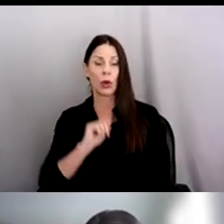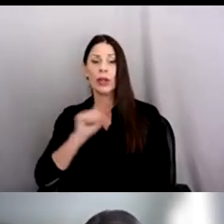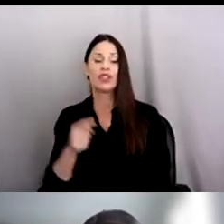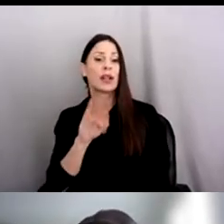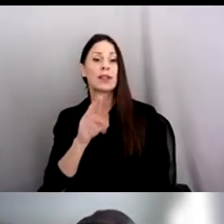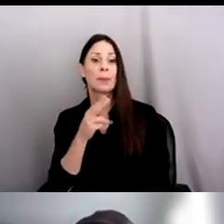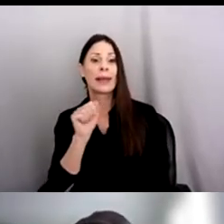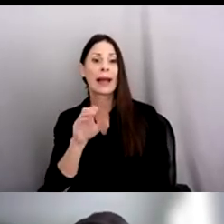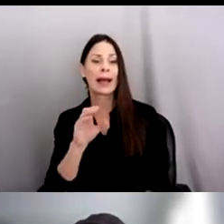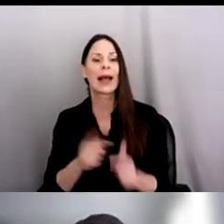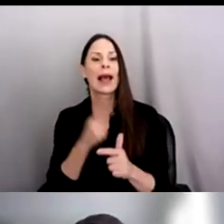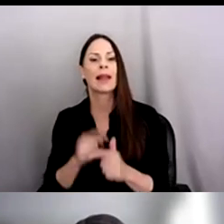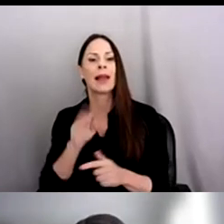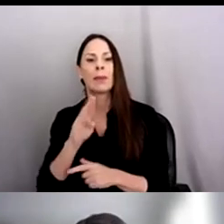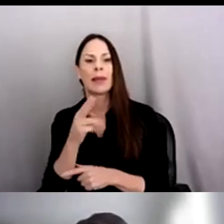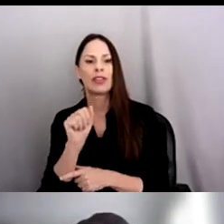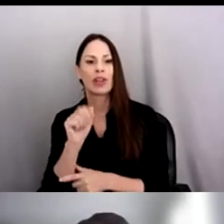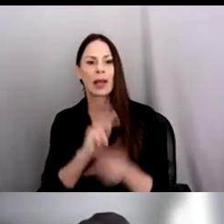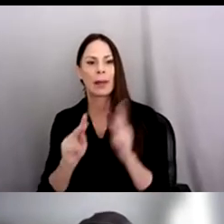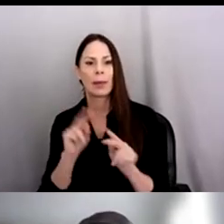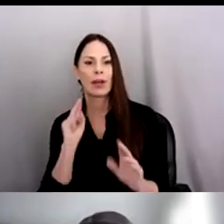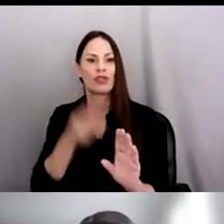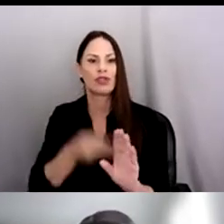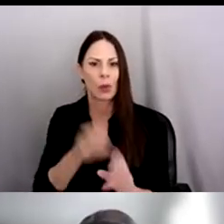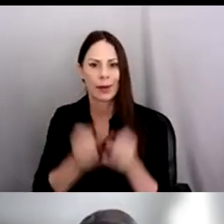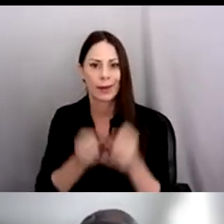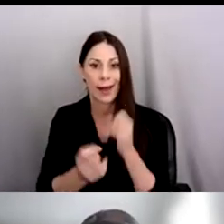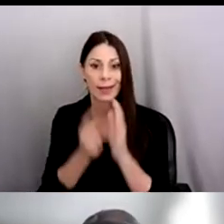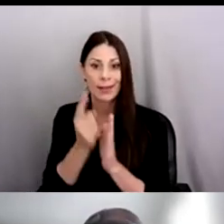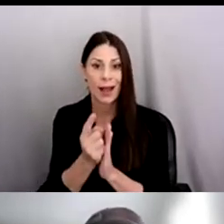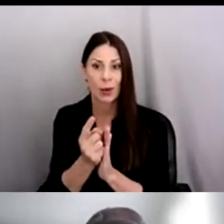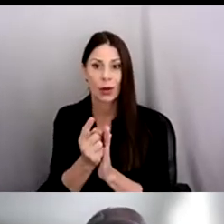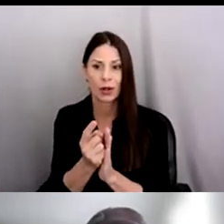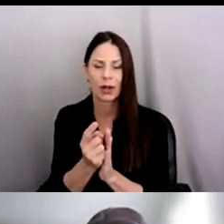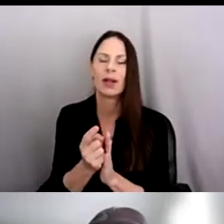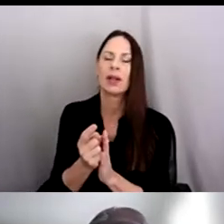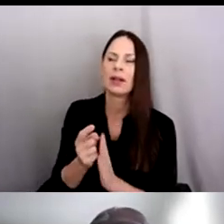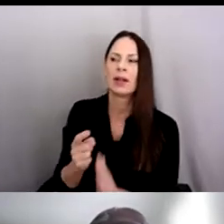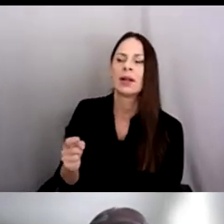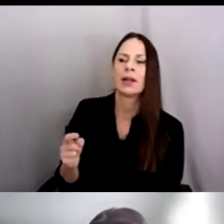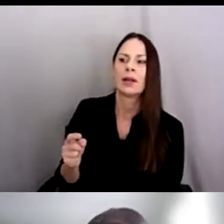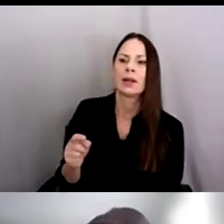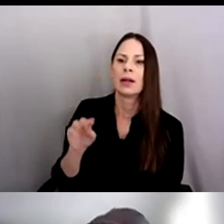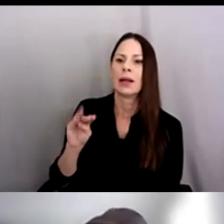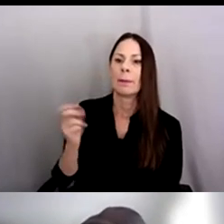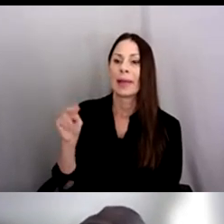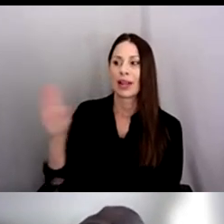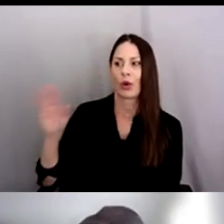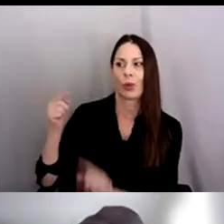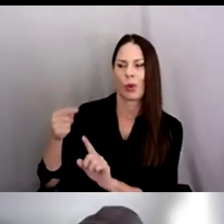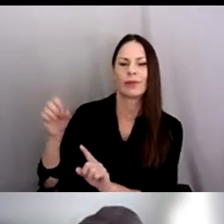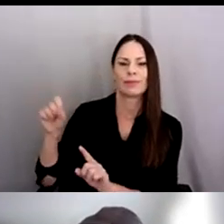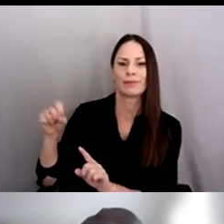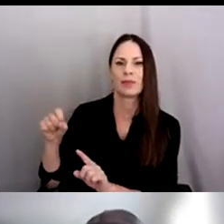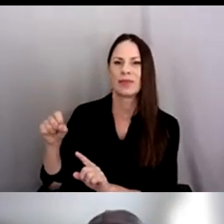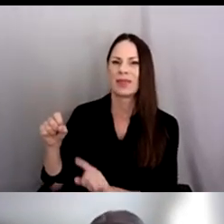BHA folks come in at the last hour. I think to Megan's point, that won't be something we can